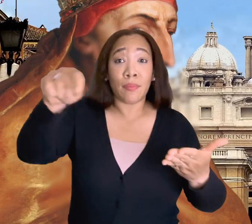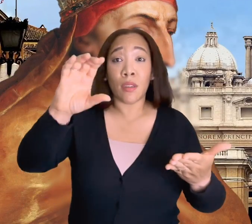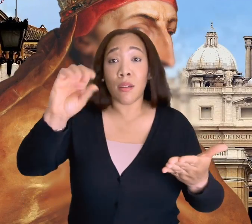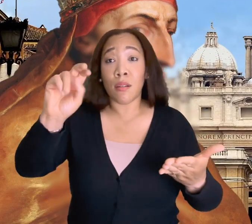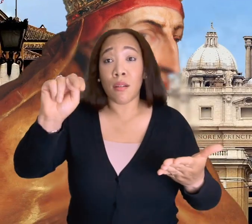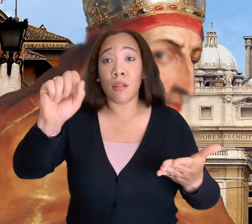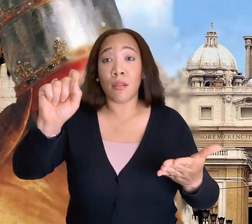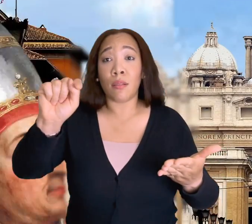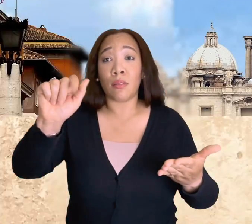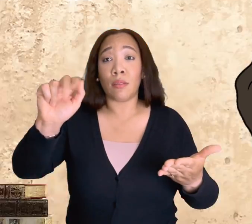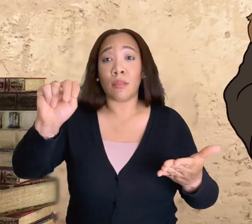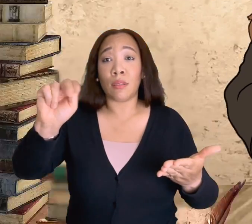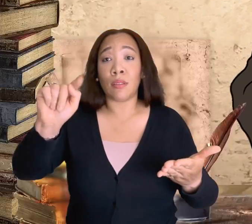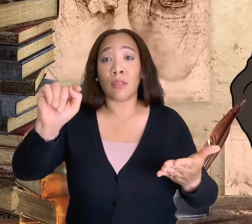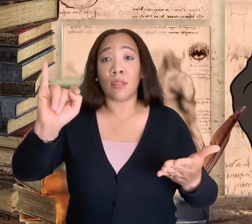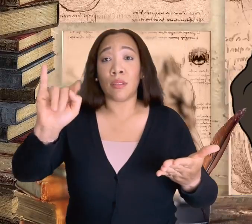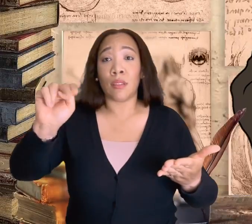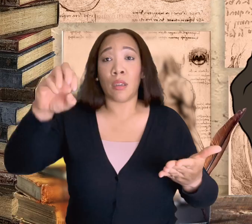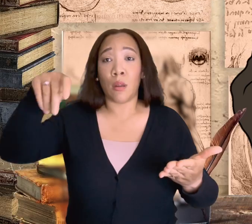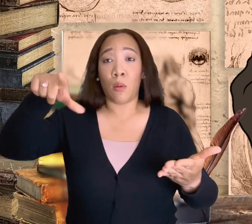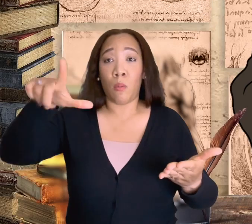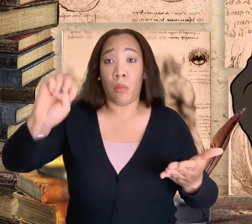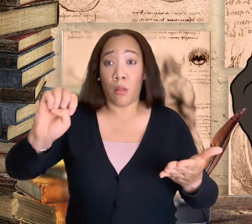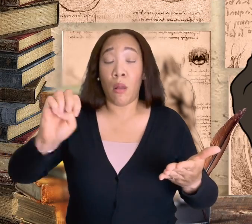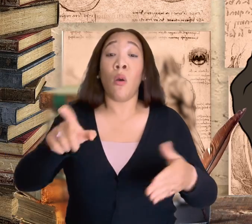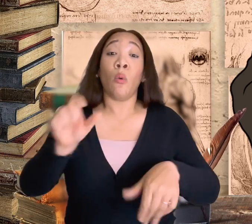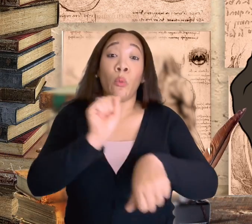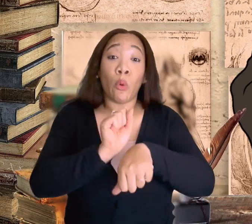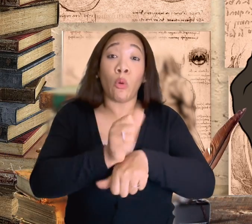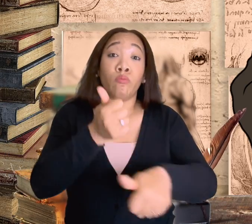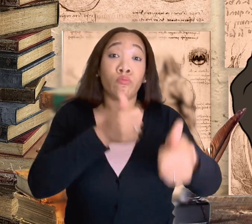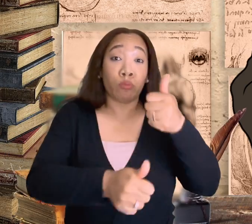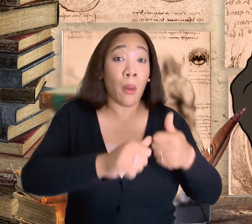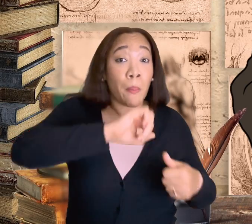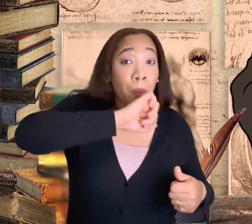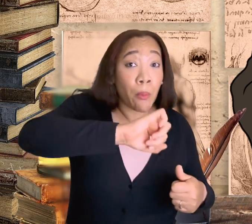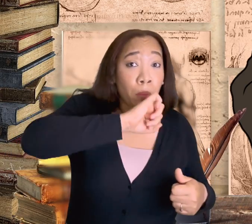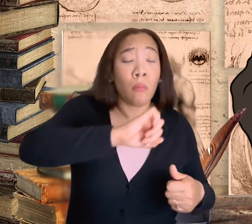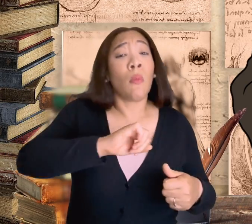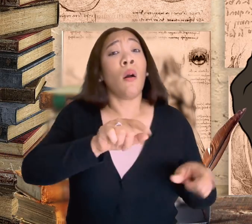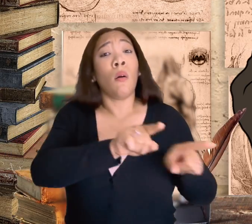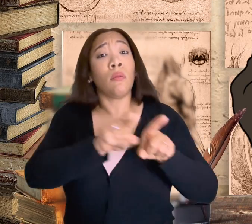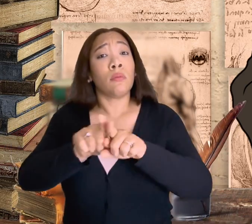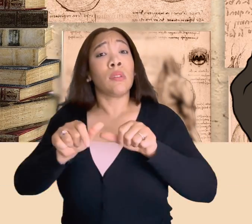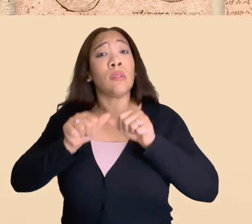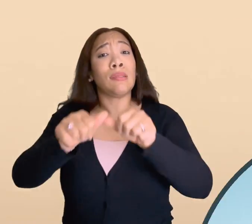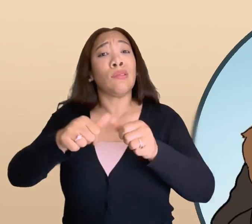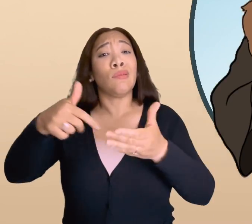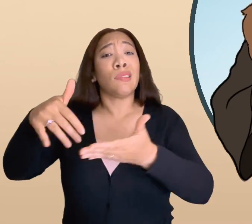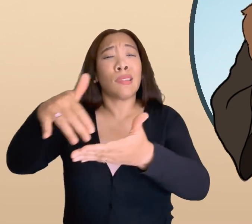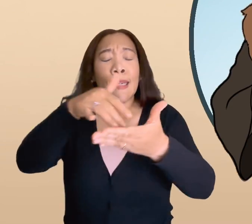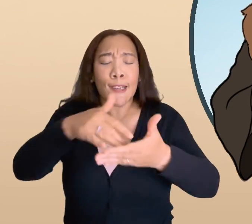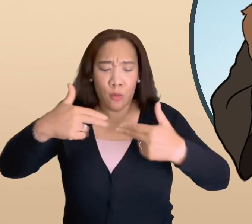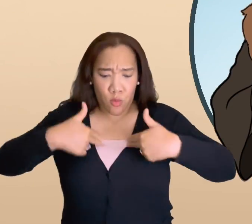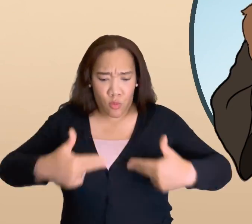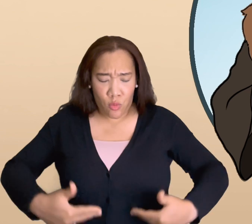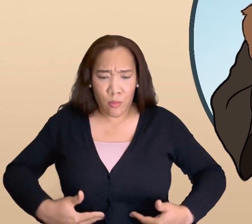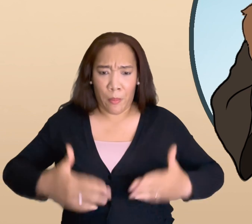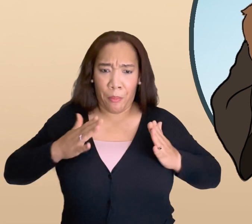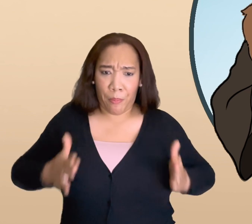Pope, and he continued studying human anatomy and physiology. Eventually, around the